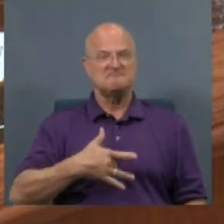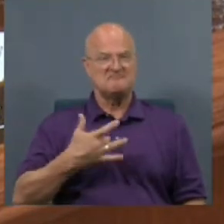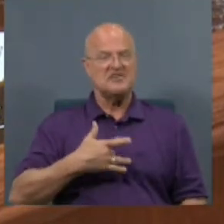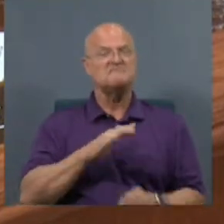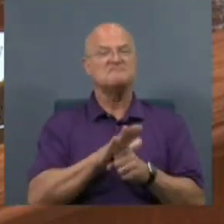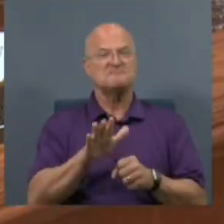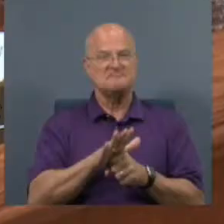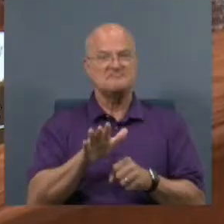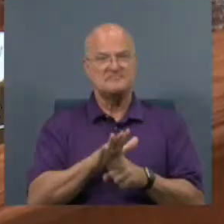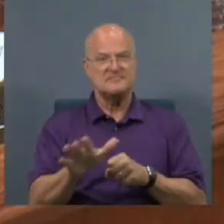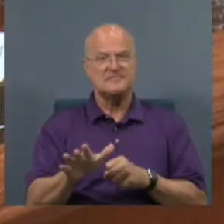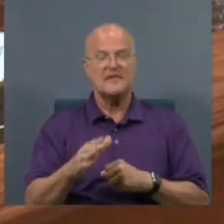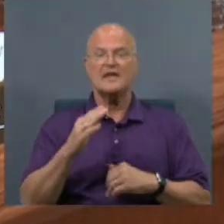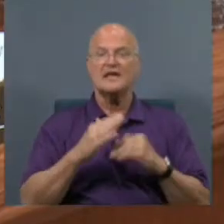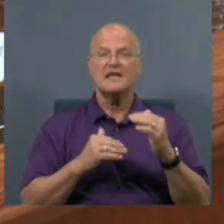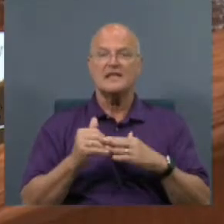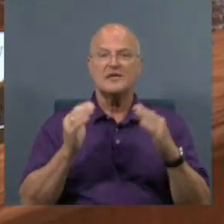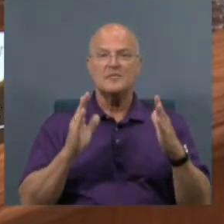serve that use. The